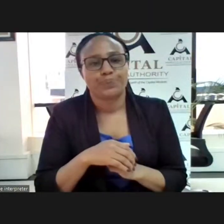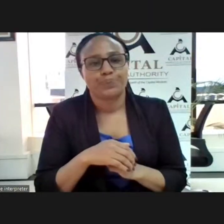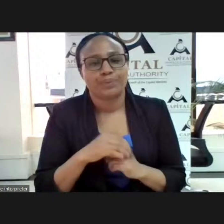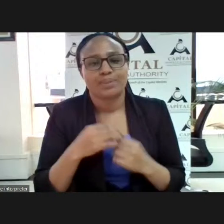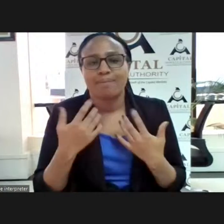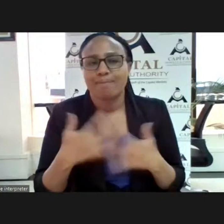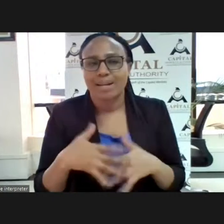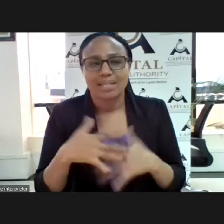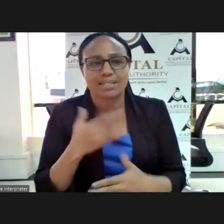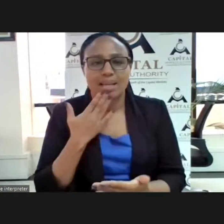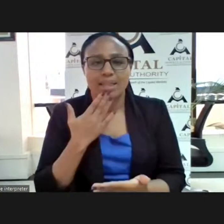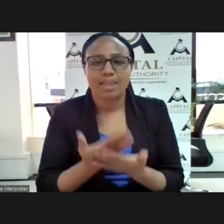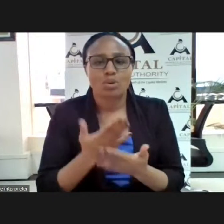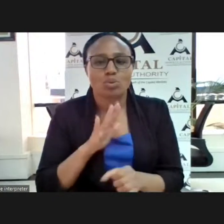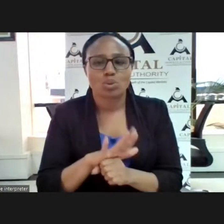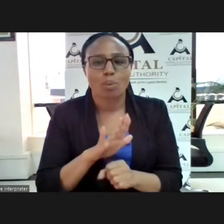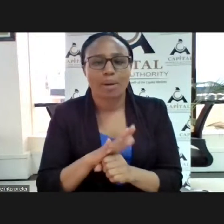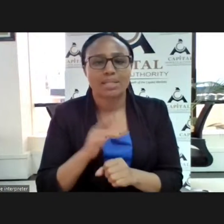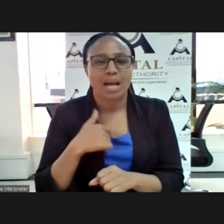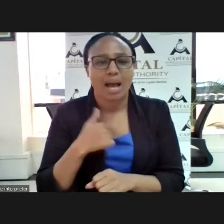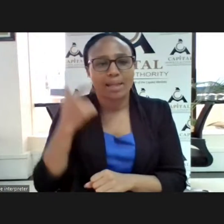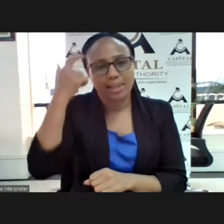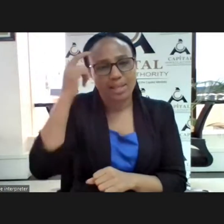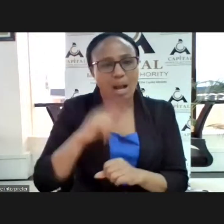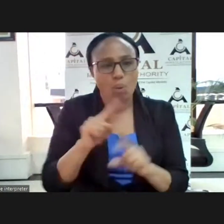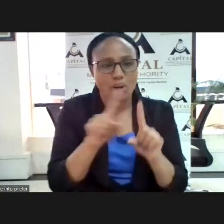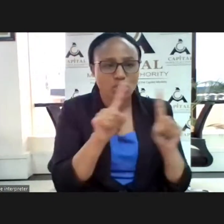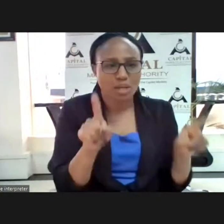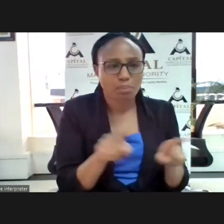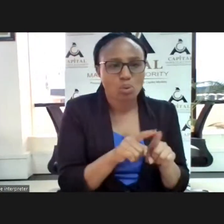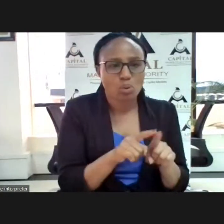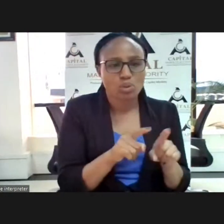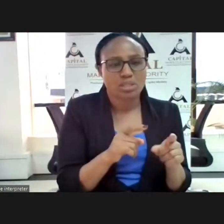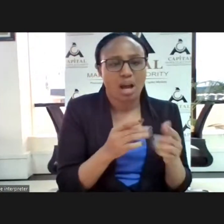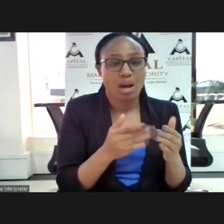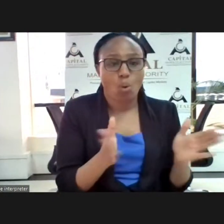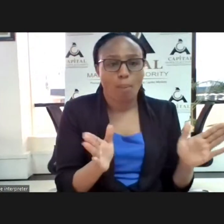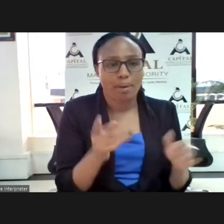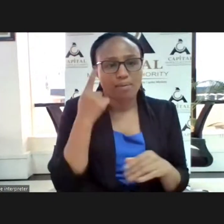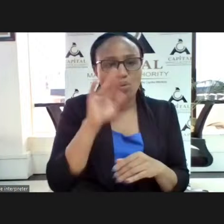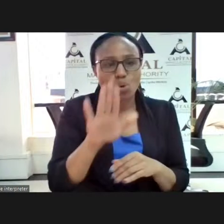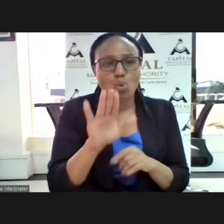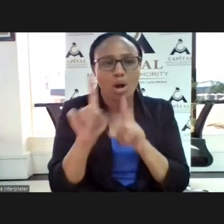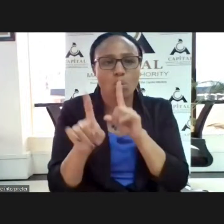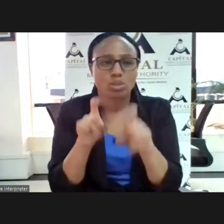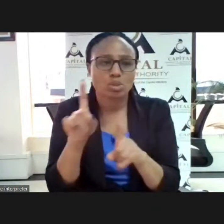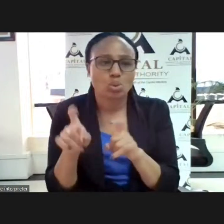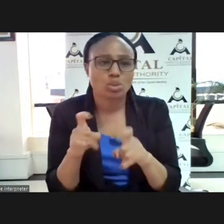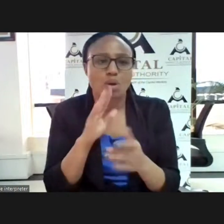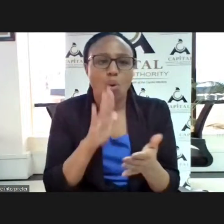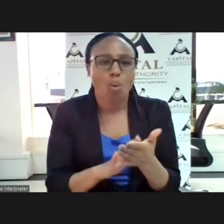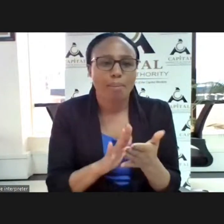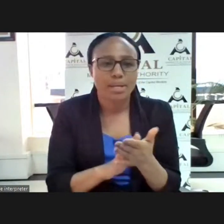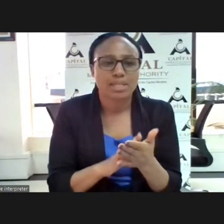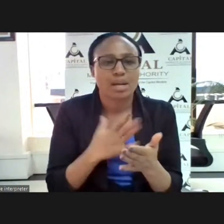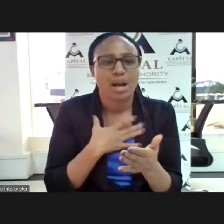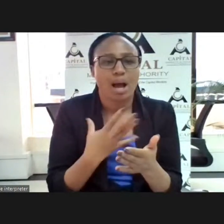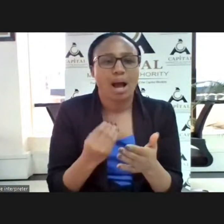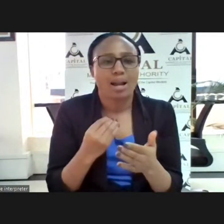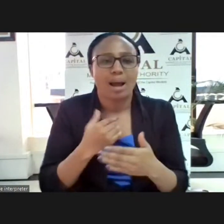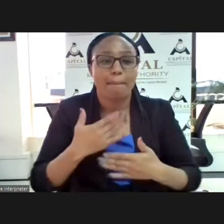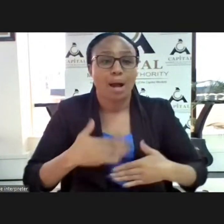Fantastic. Thank you. And I think our chat box and Q&A are open for your questions and comments. And I'm